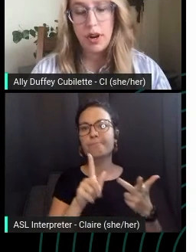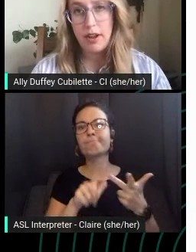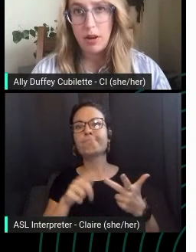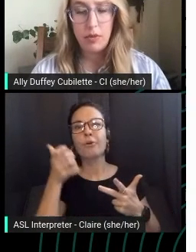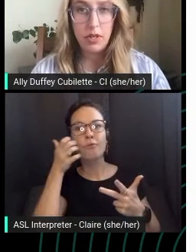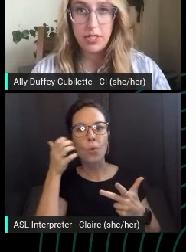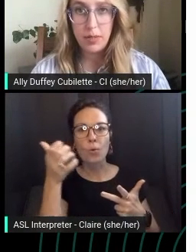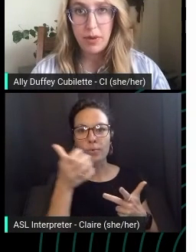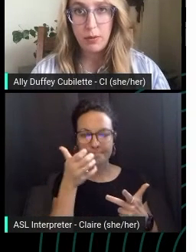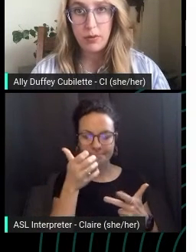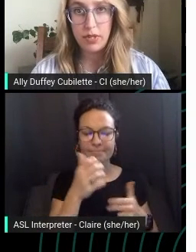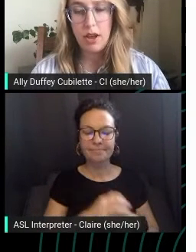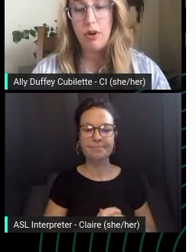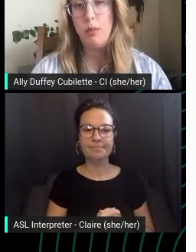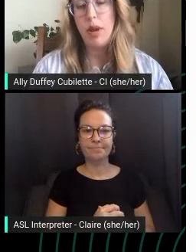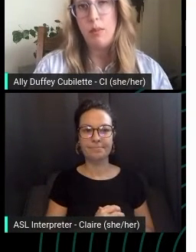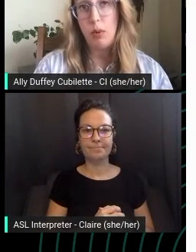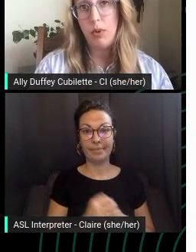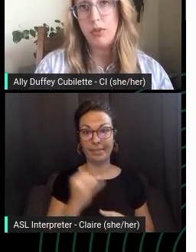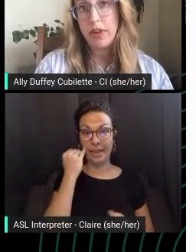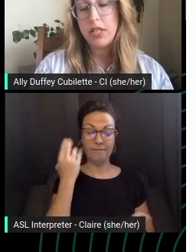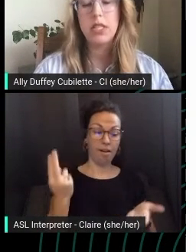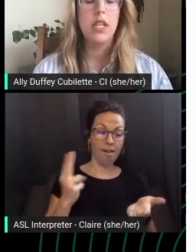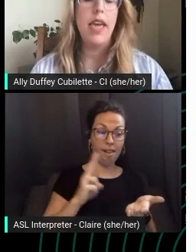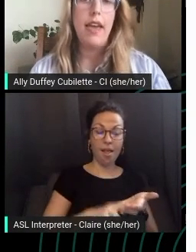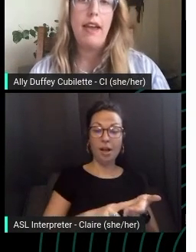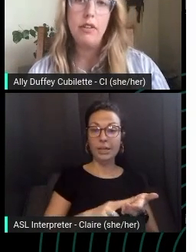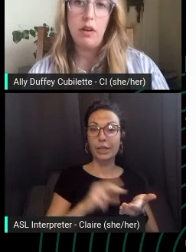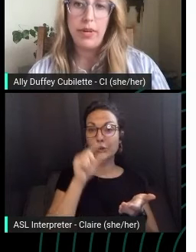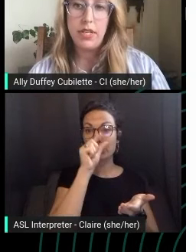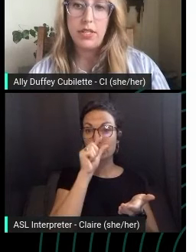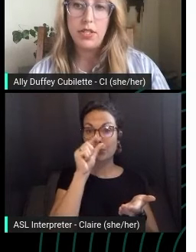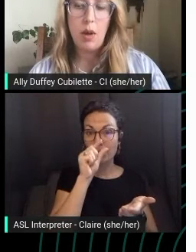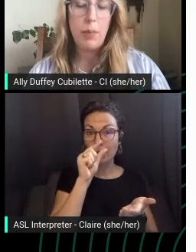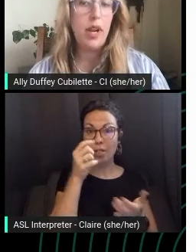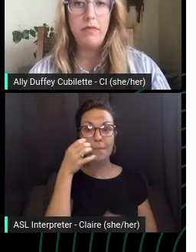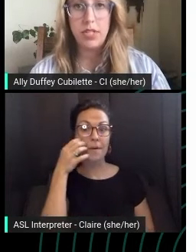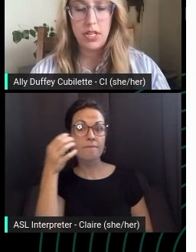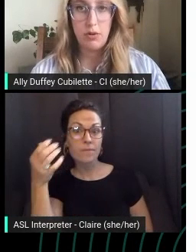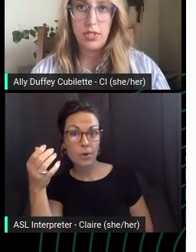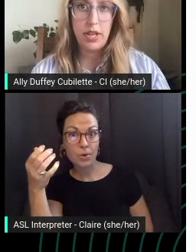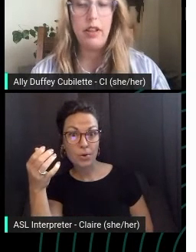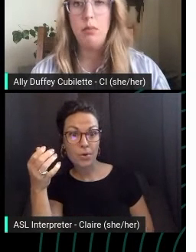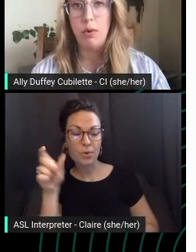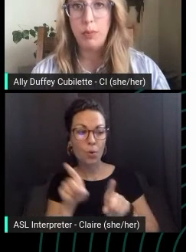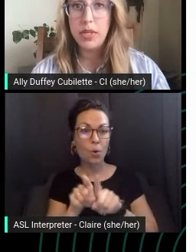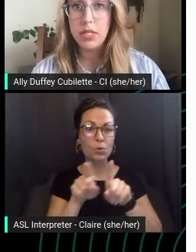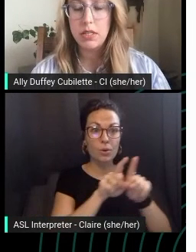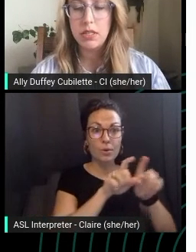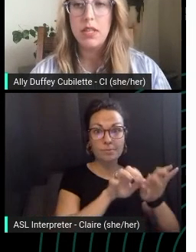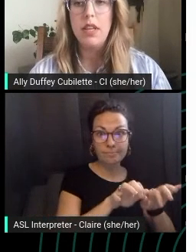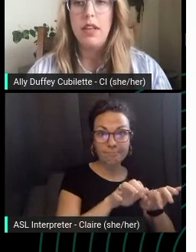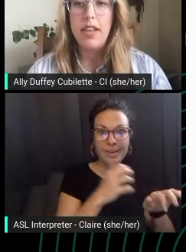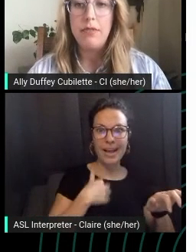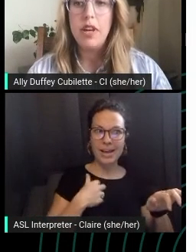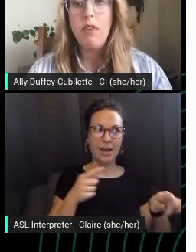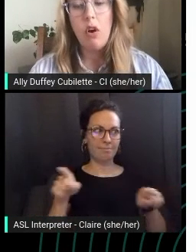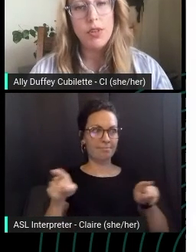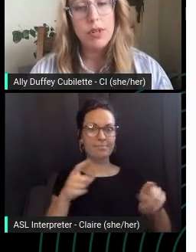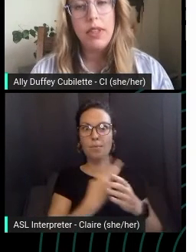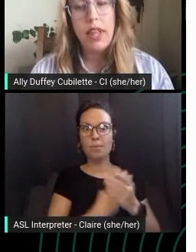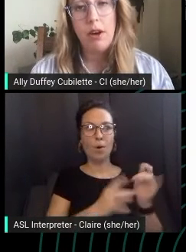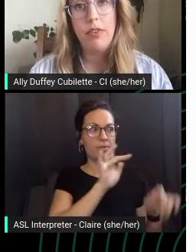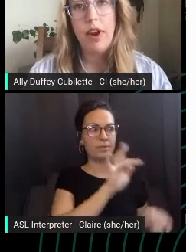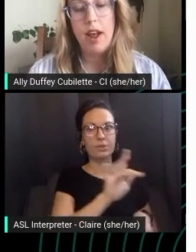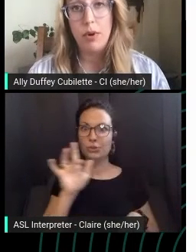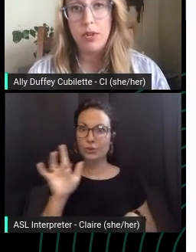a user and I am logged into my Google account on my mobile device and on my desktop, and I'm visiting your site in both places, if I have